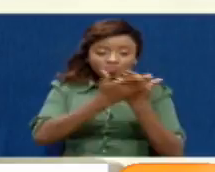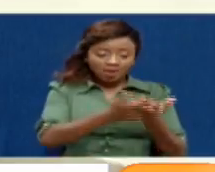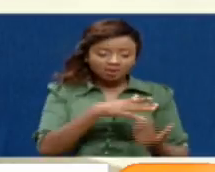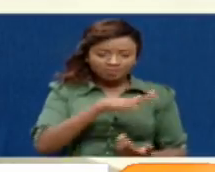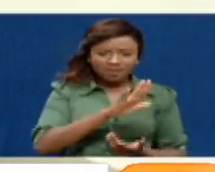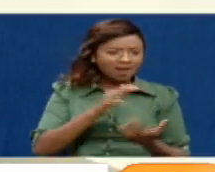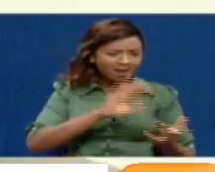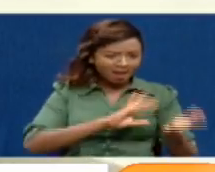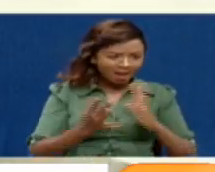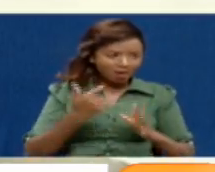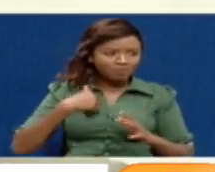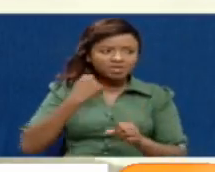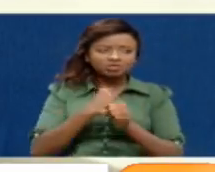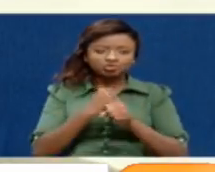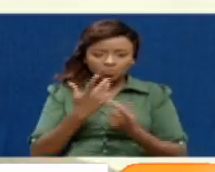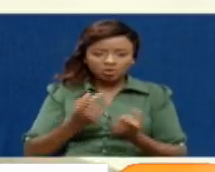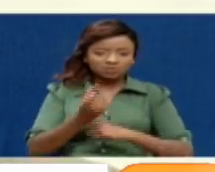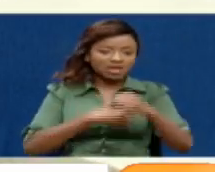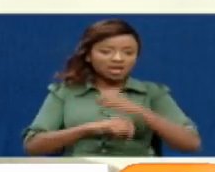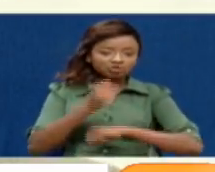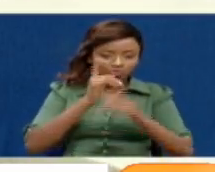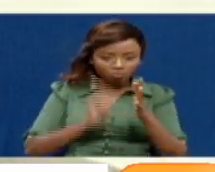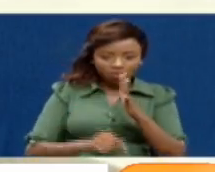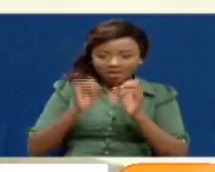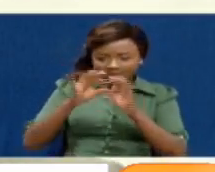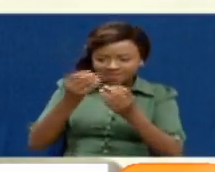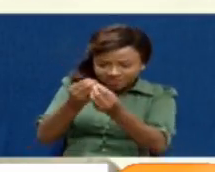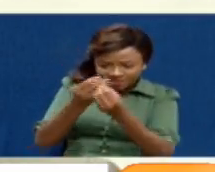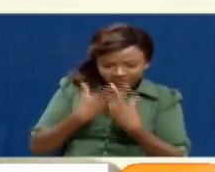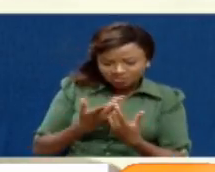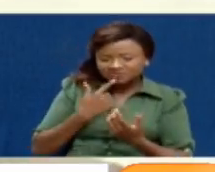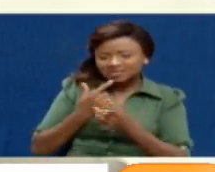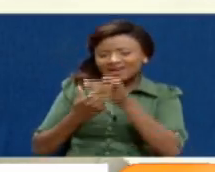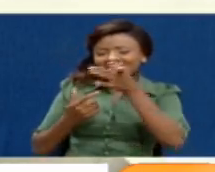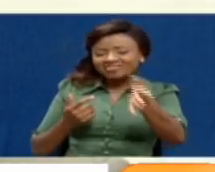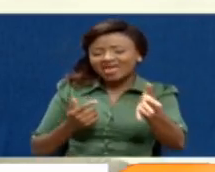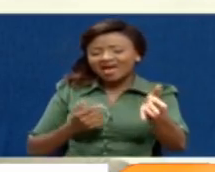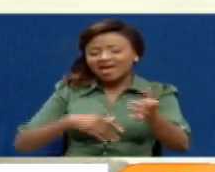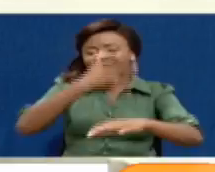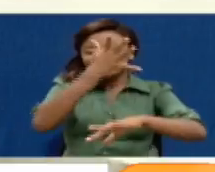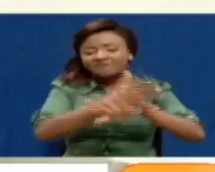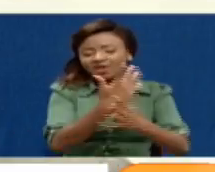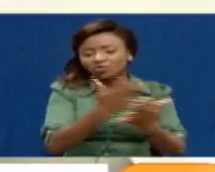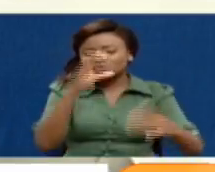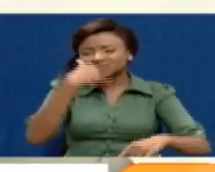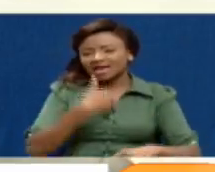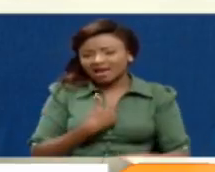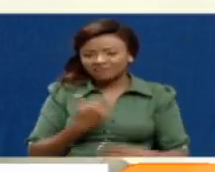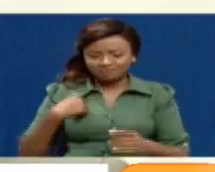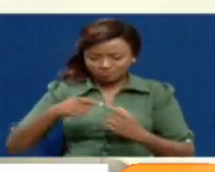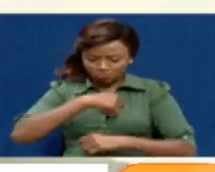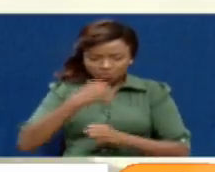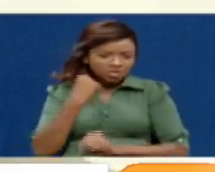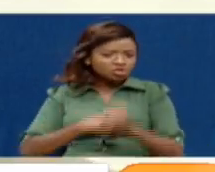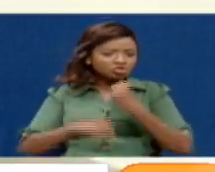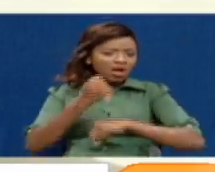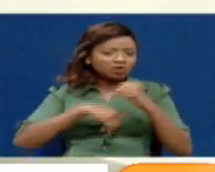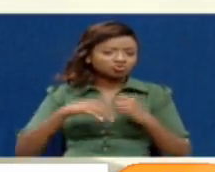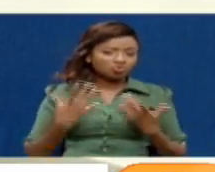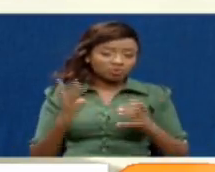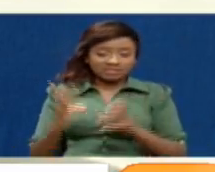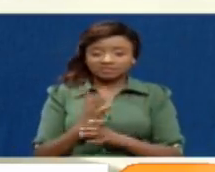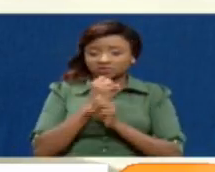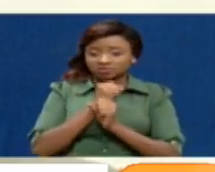part on what do we do with information when we get it relating to counterfeits is to immediately provide that information